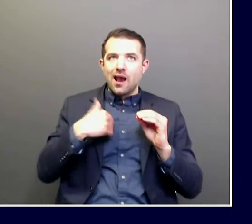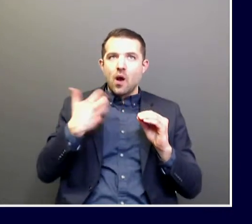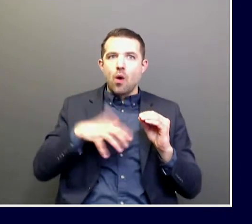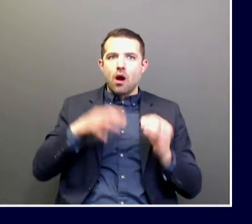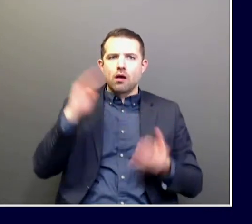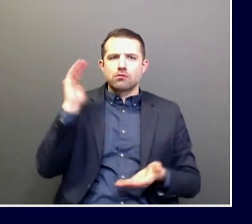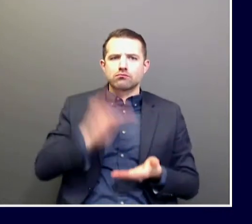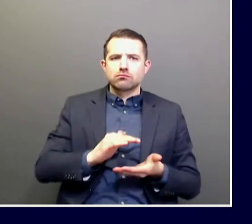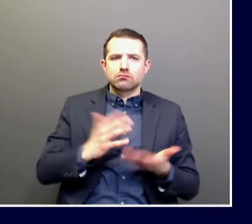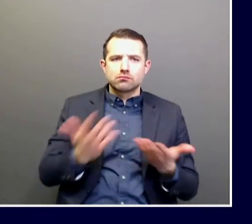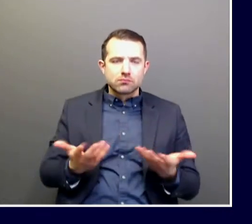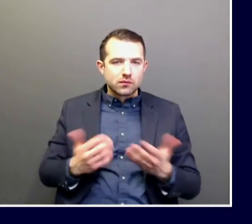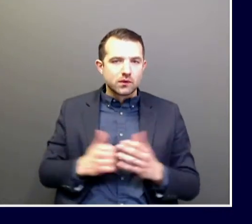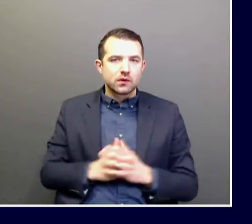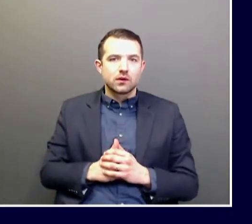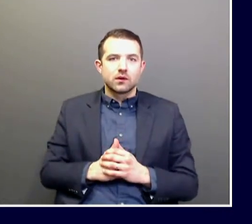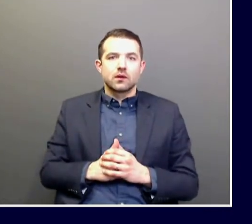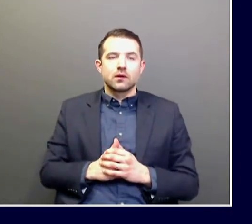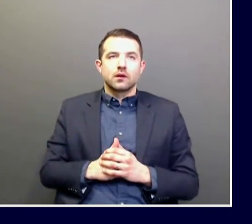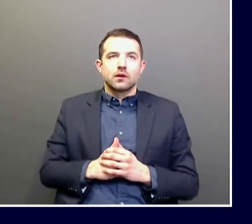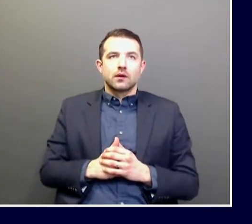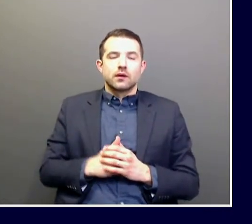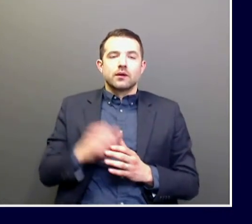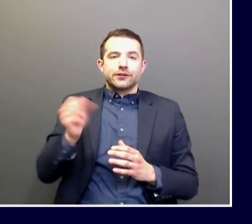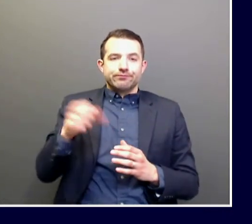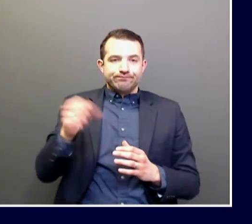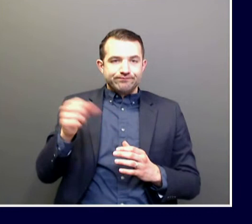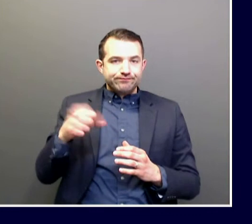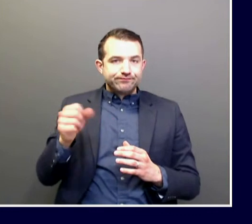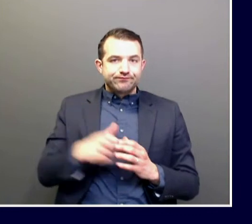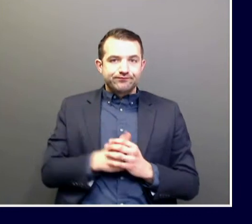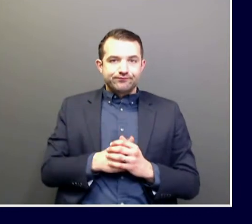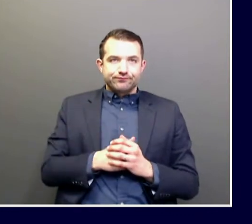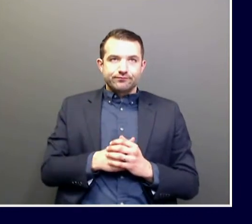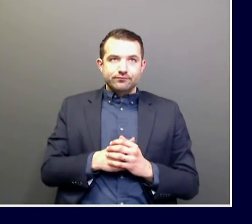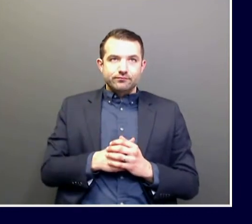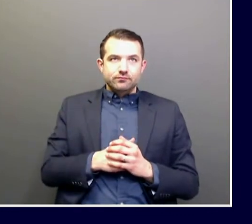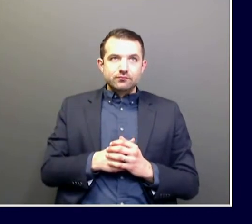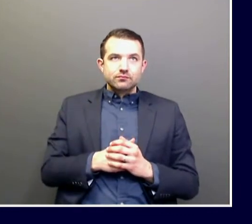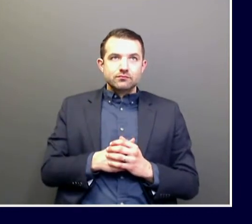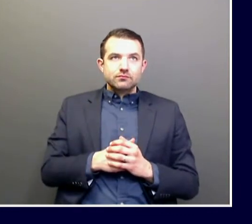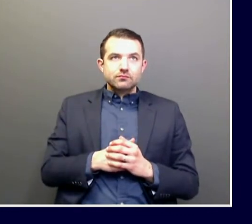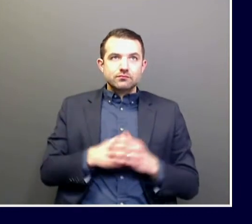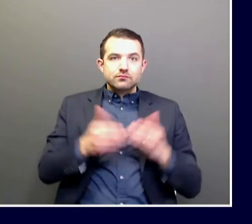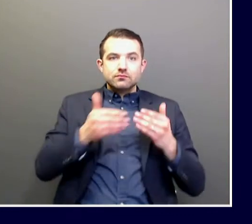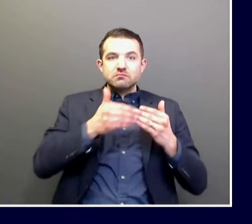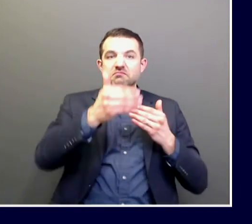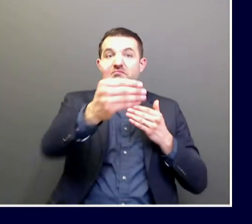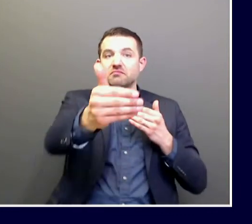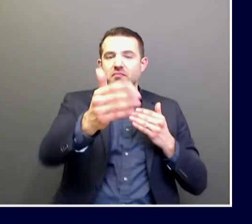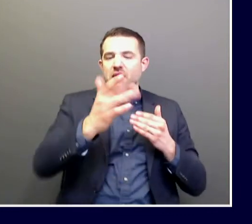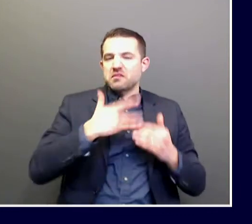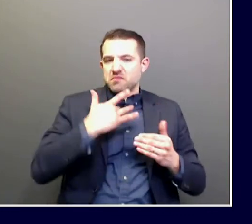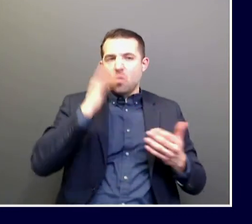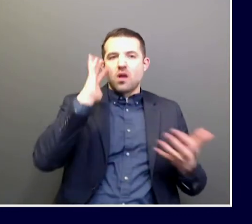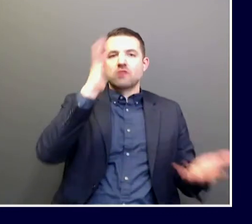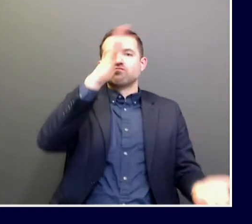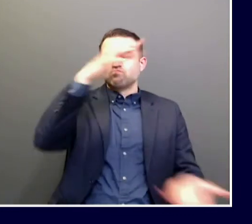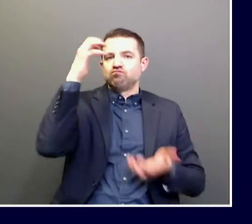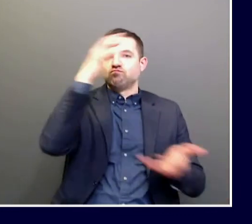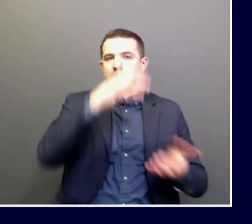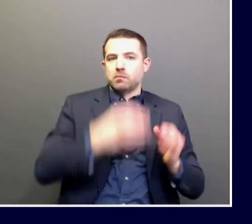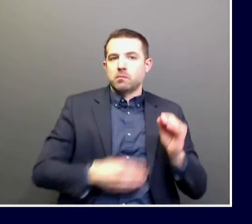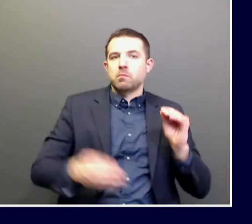So we believe that we will be getting more than we have been getting based on the